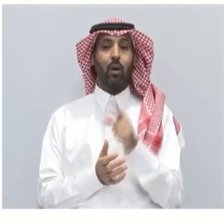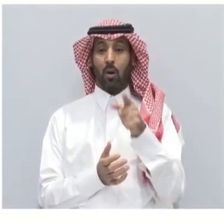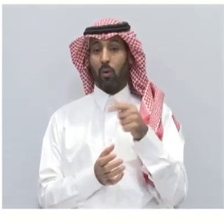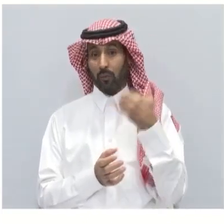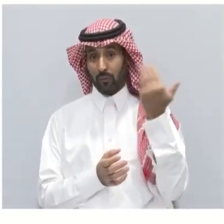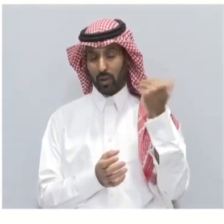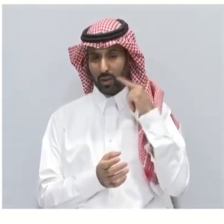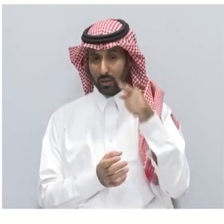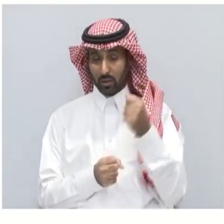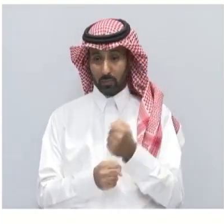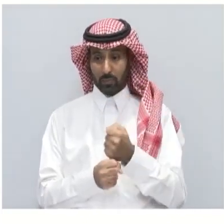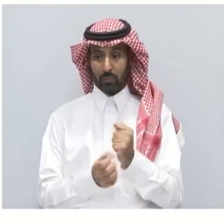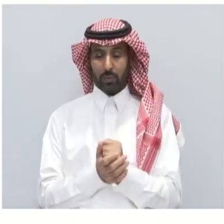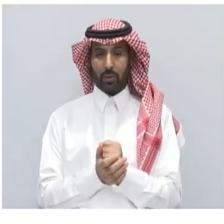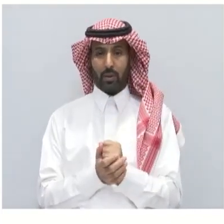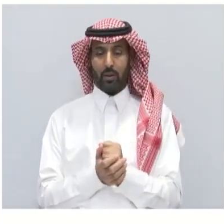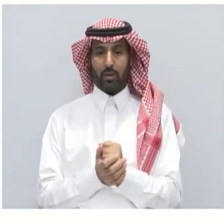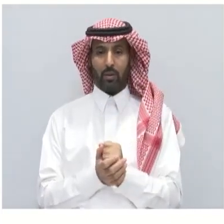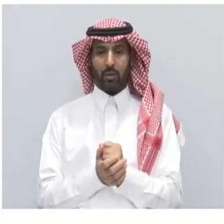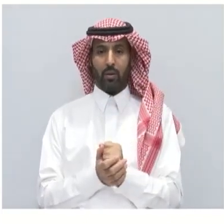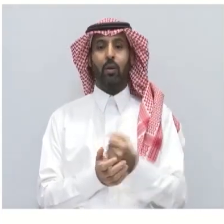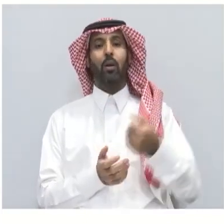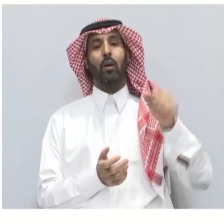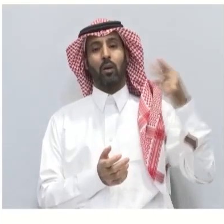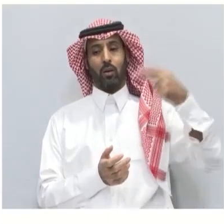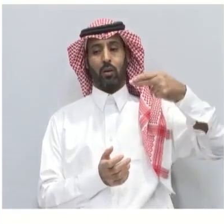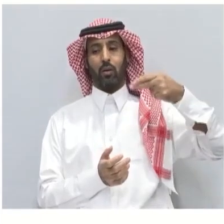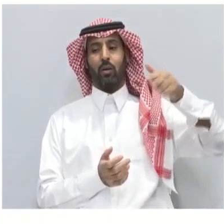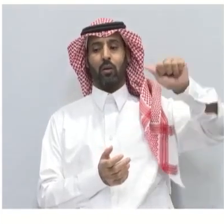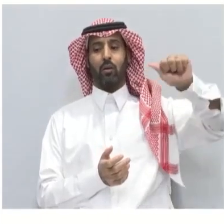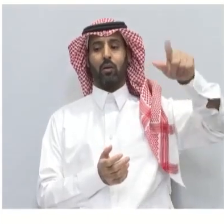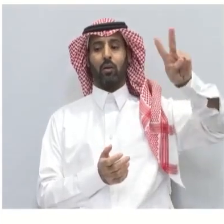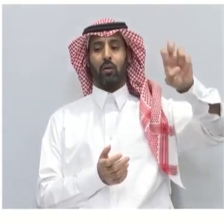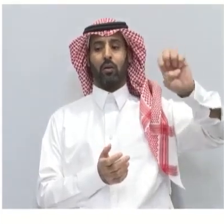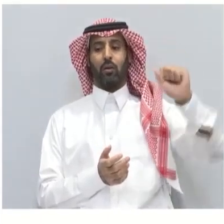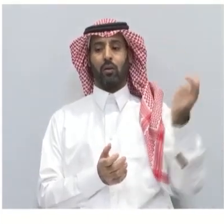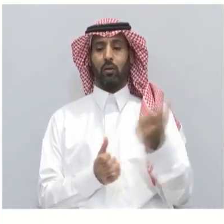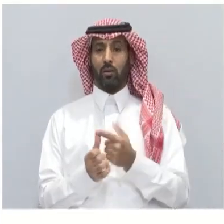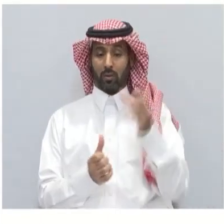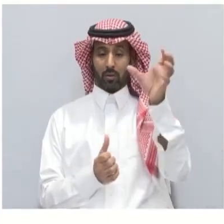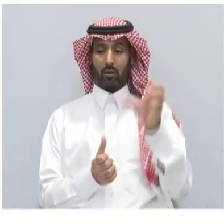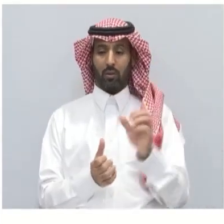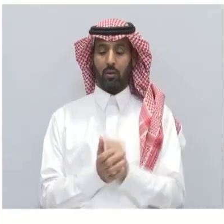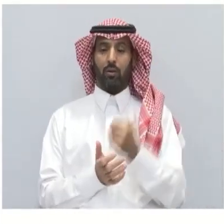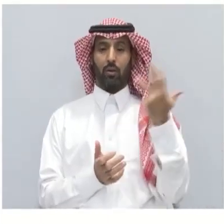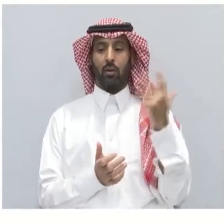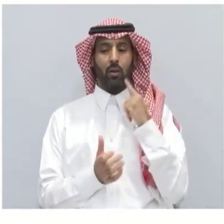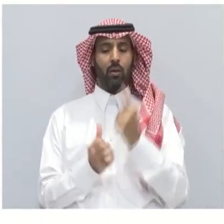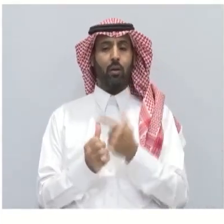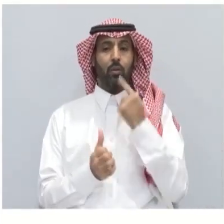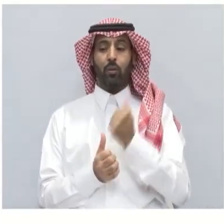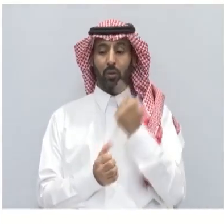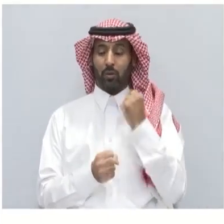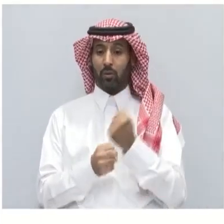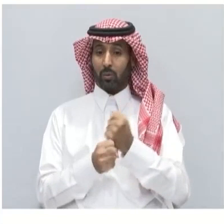had a job? Very good. Have you ever had a job? The gap number 8, you want to